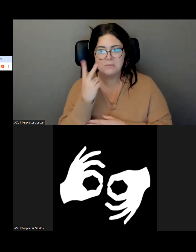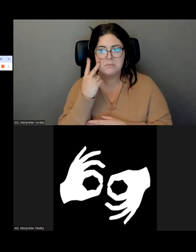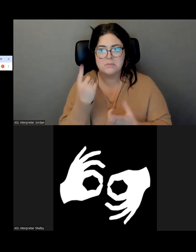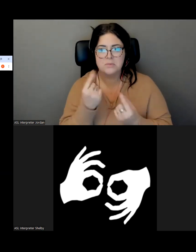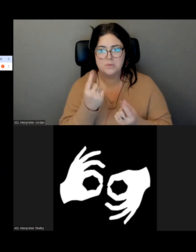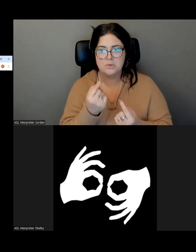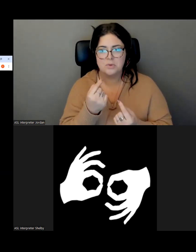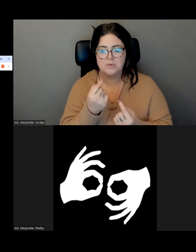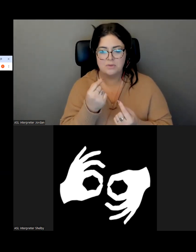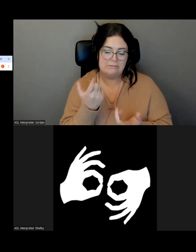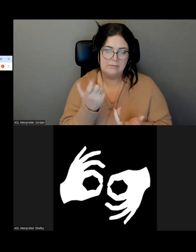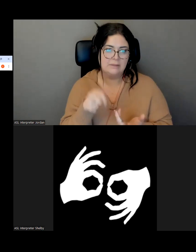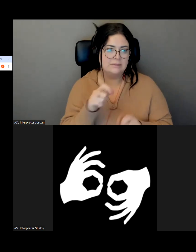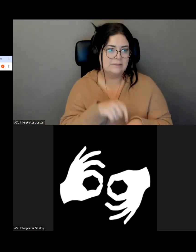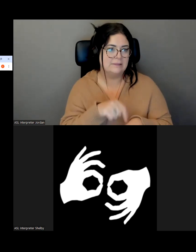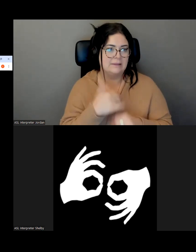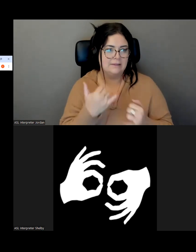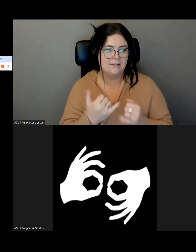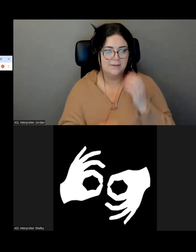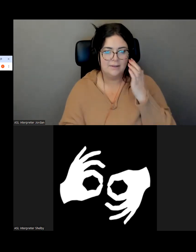especially in this age.